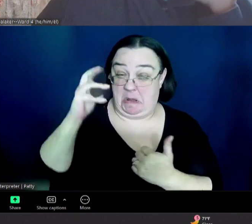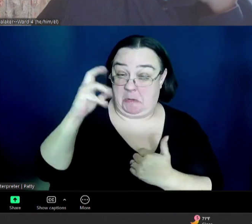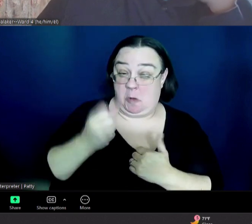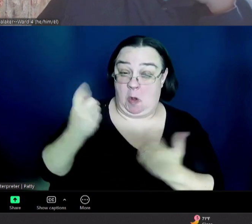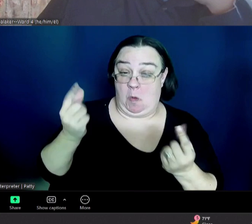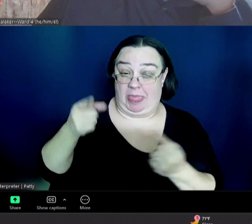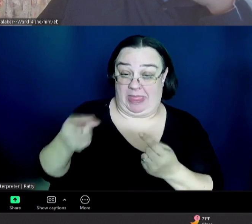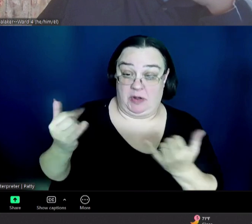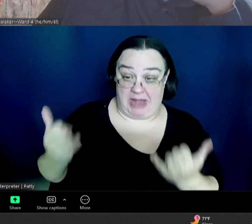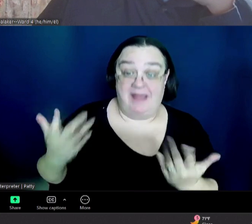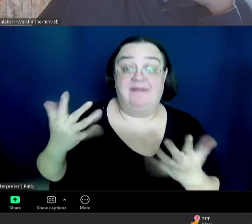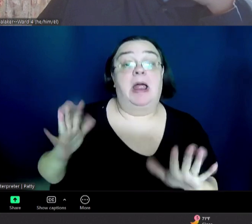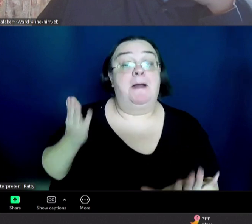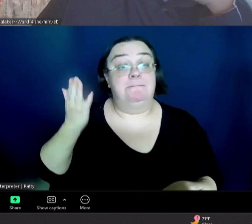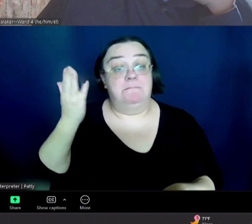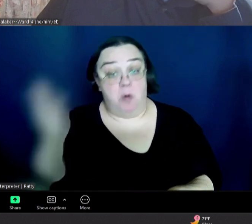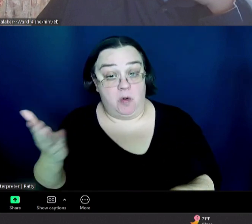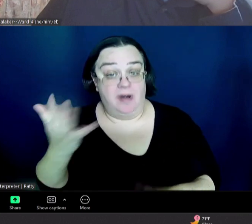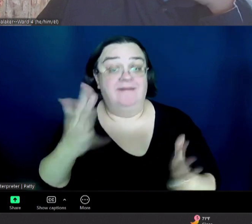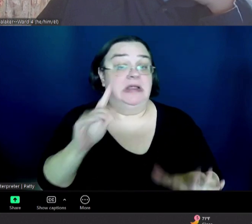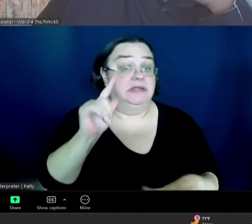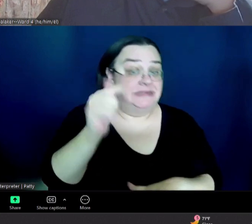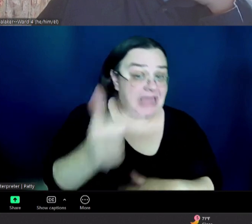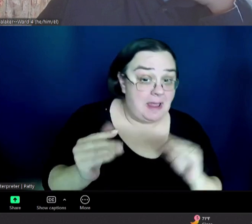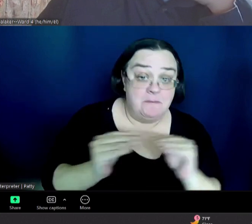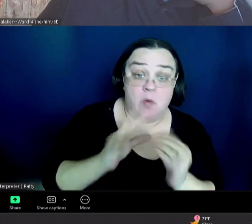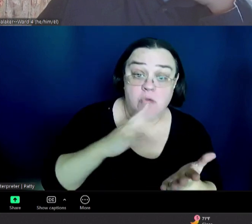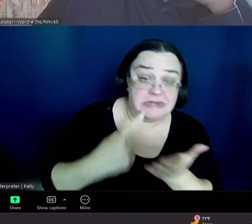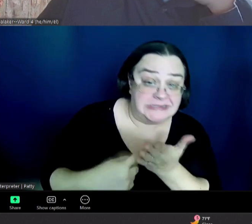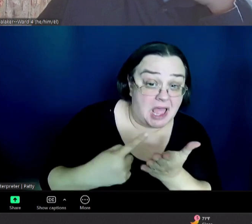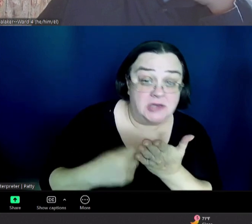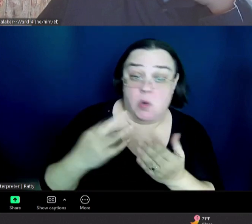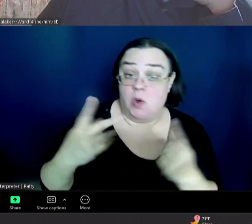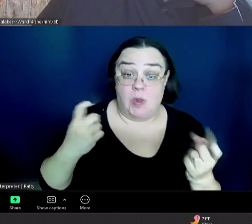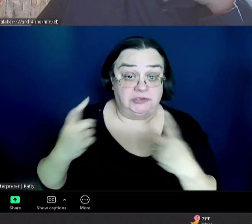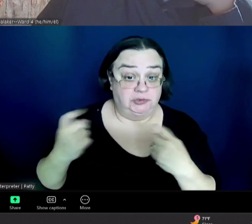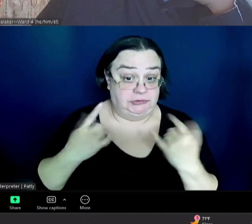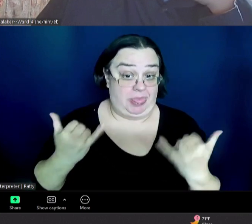and seconded. Any further discussion or questions?